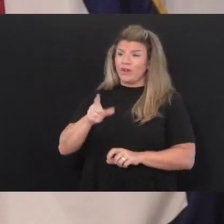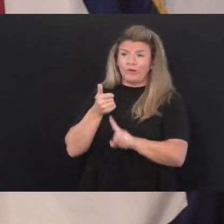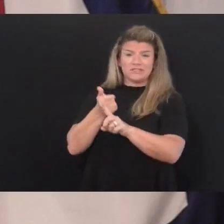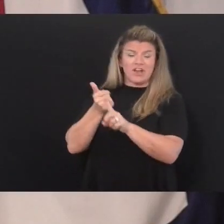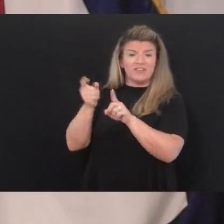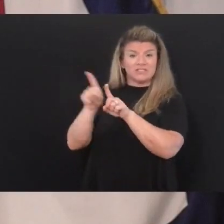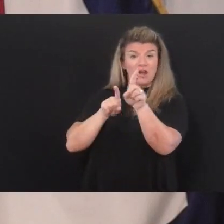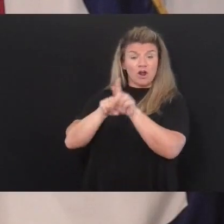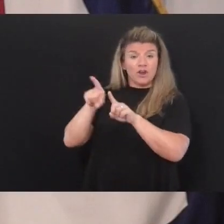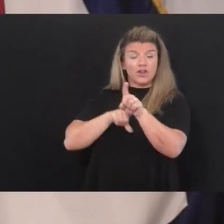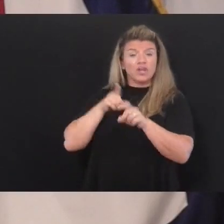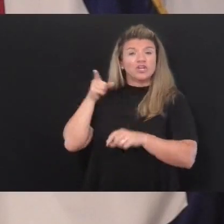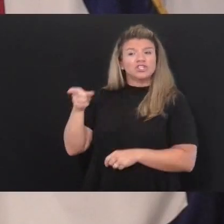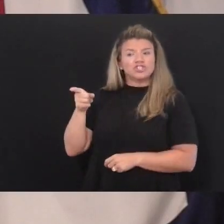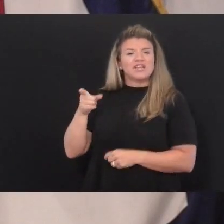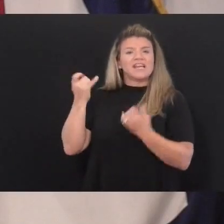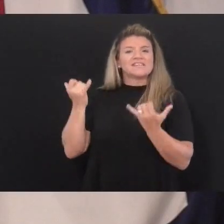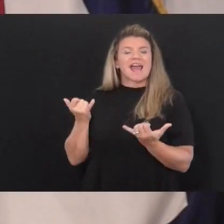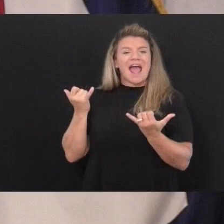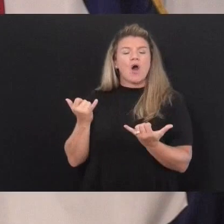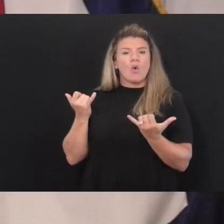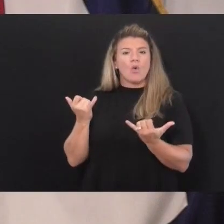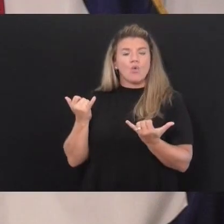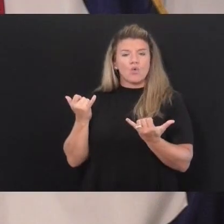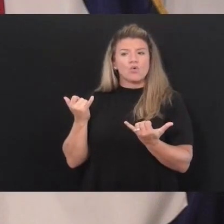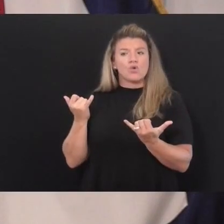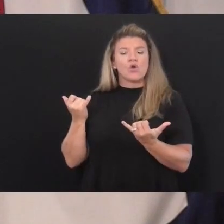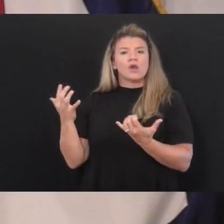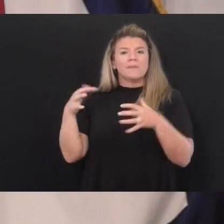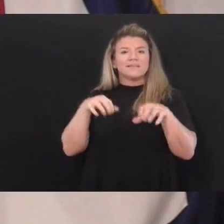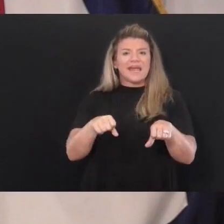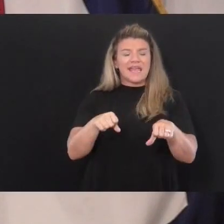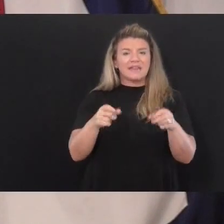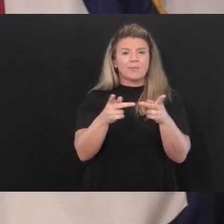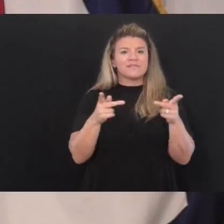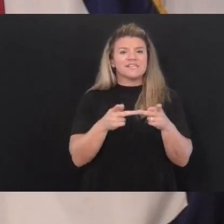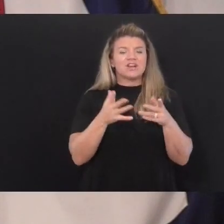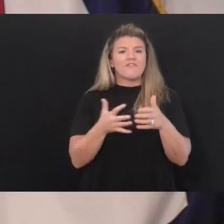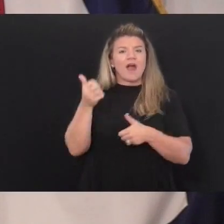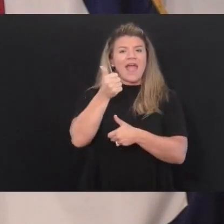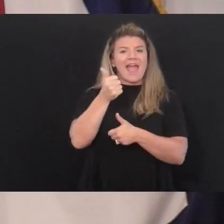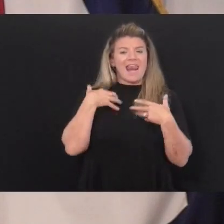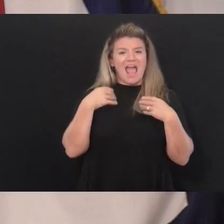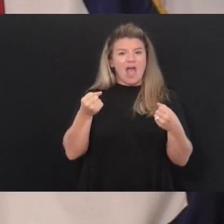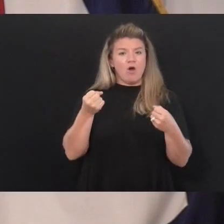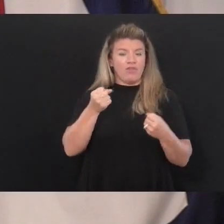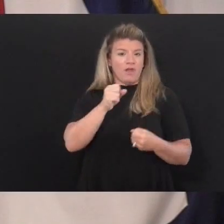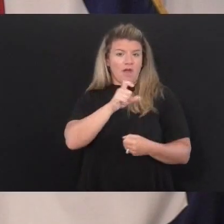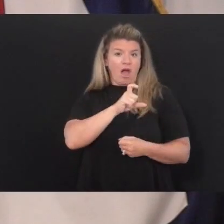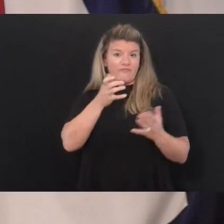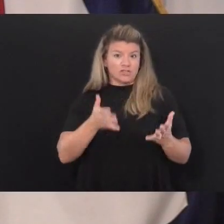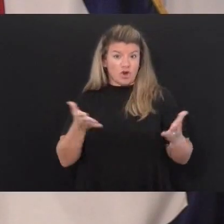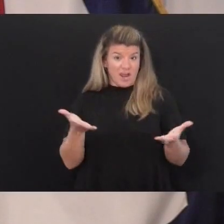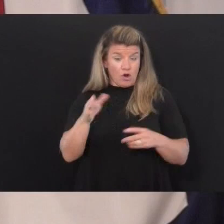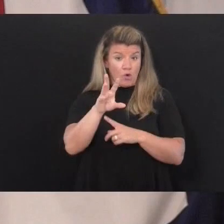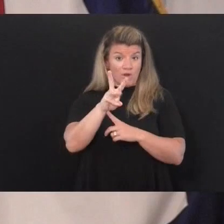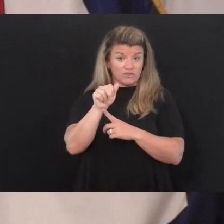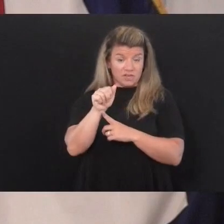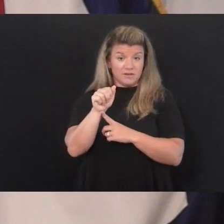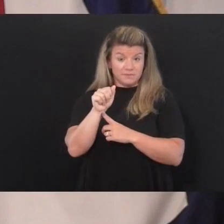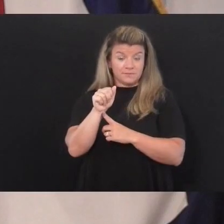an inconvenience that is so minuscule that please wear your mask. Now, as